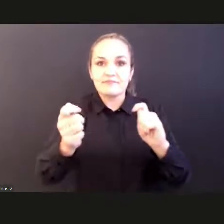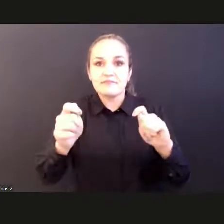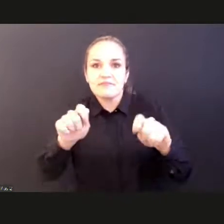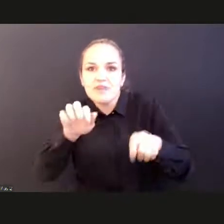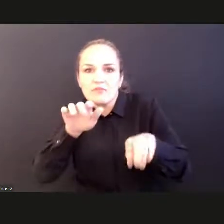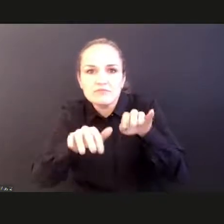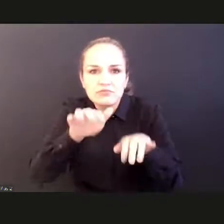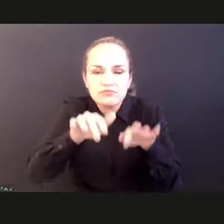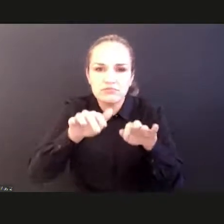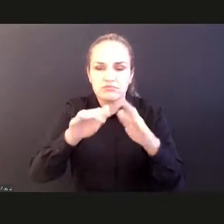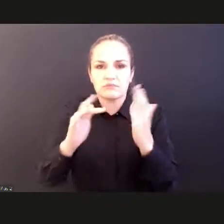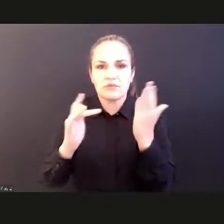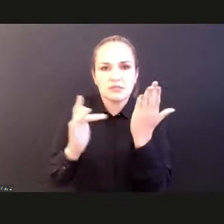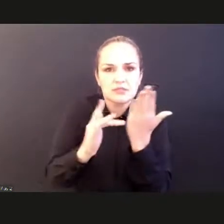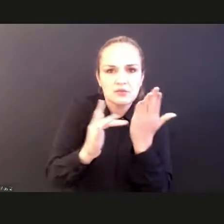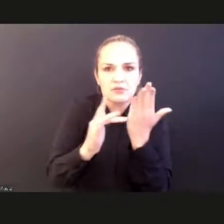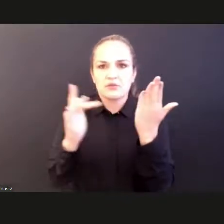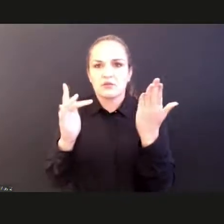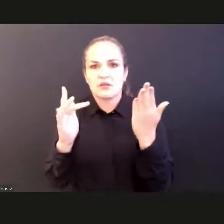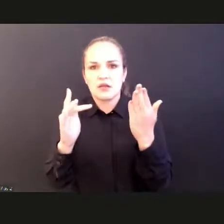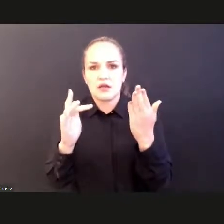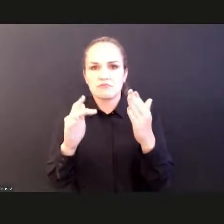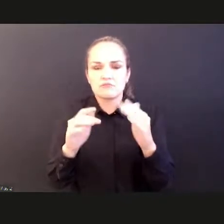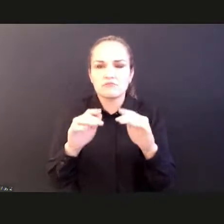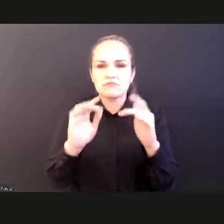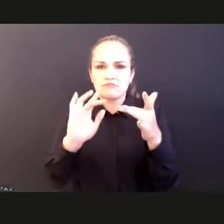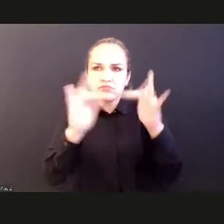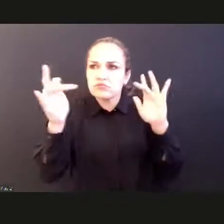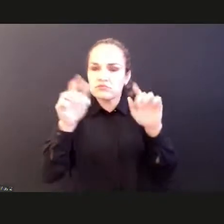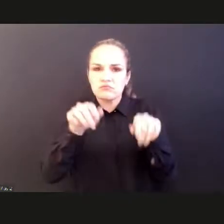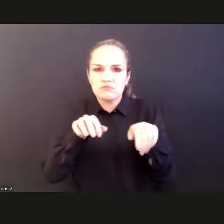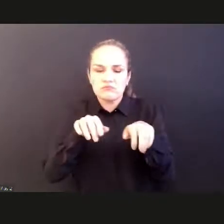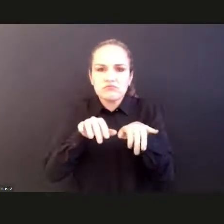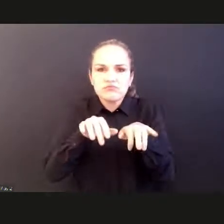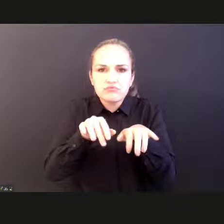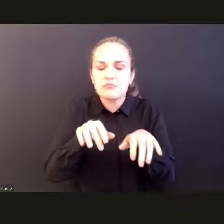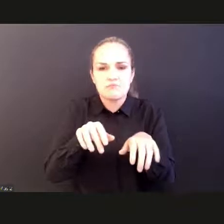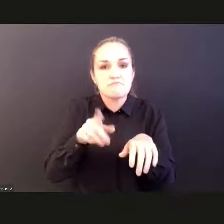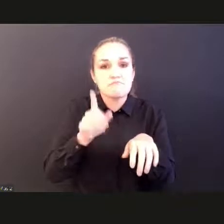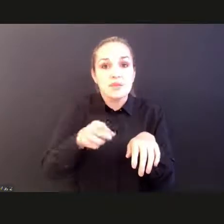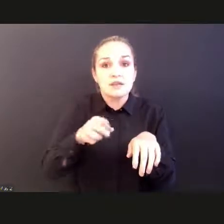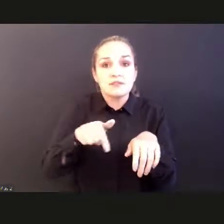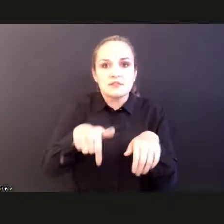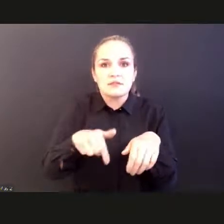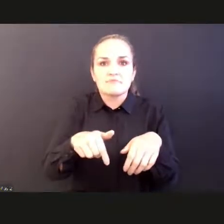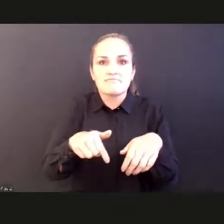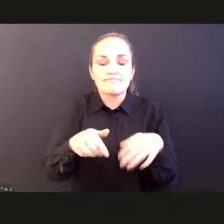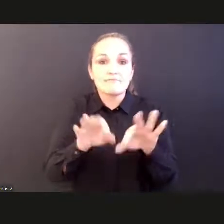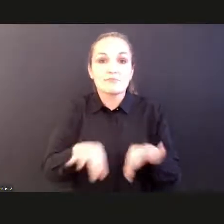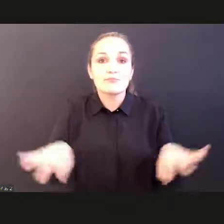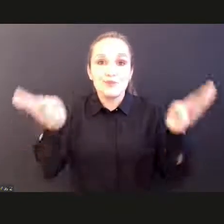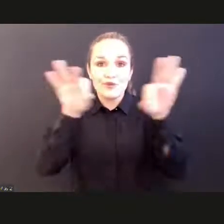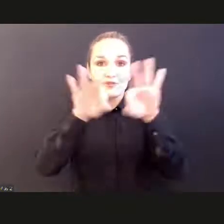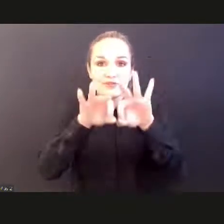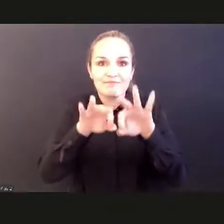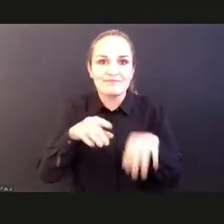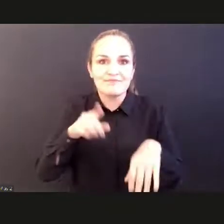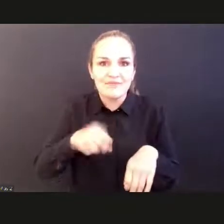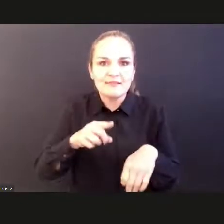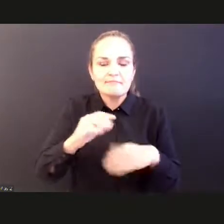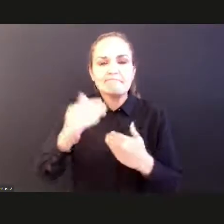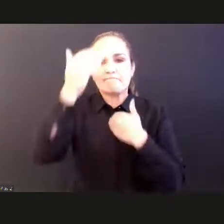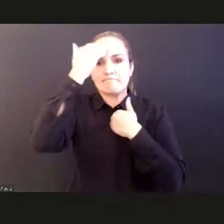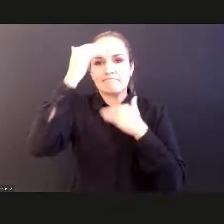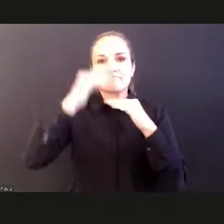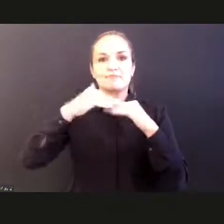process take on even greater importance. The consolidation of the